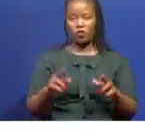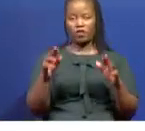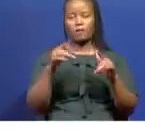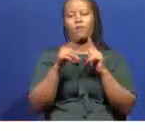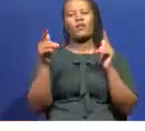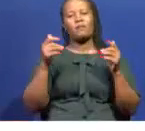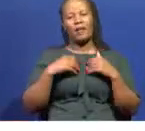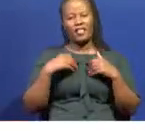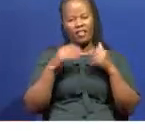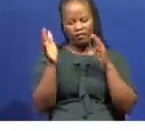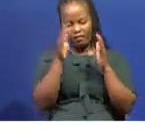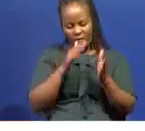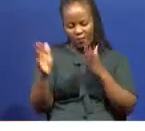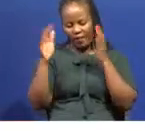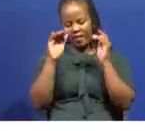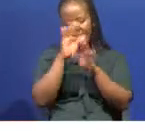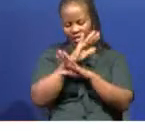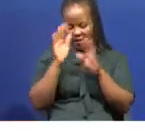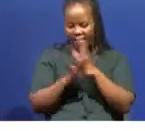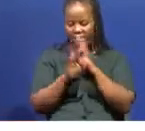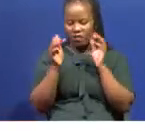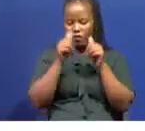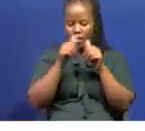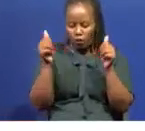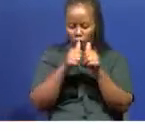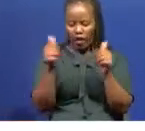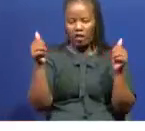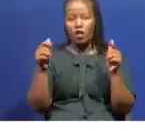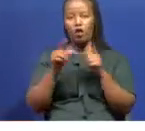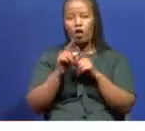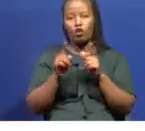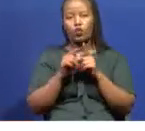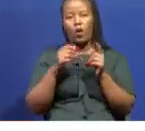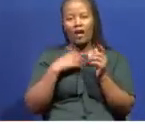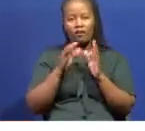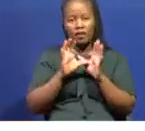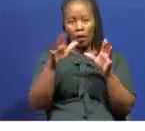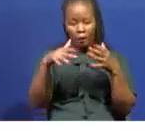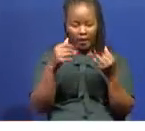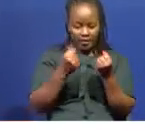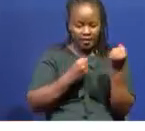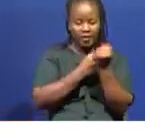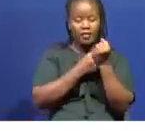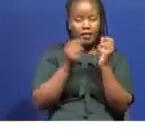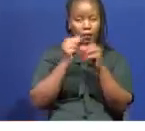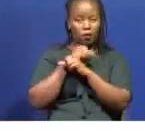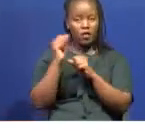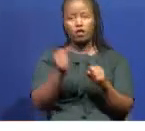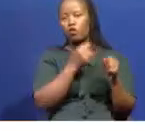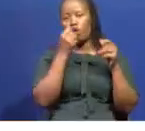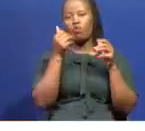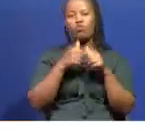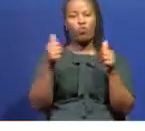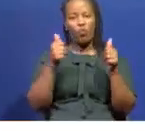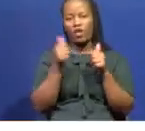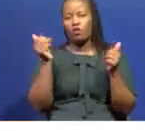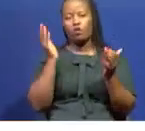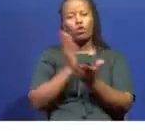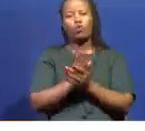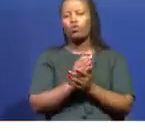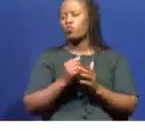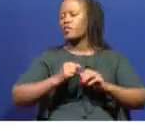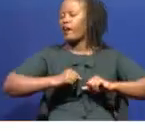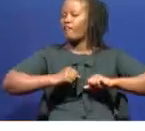pathways for us, and we also have corporates who are supporting golf right now in a big way. So we are very grateful for